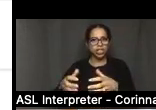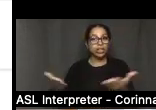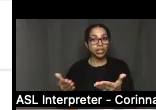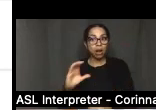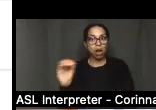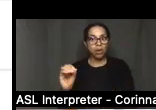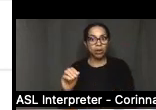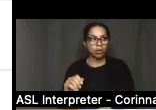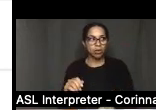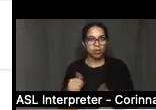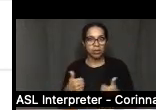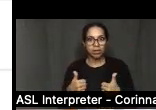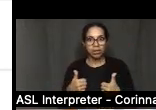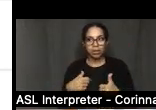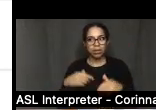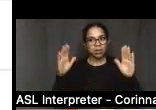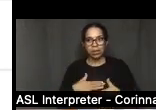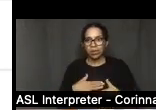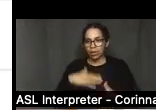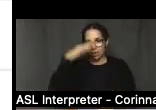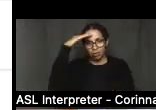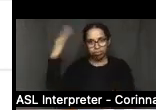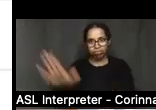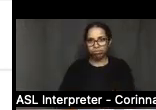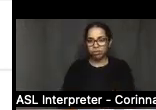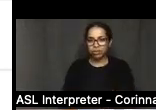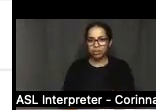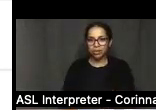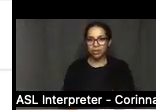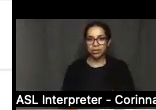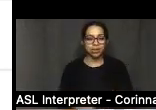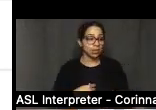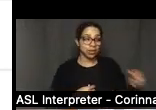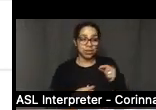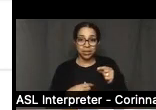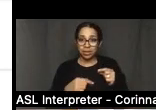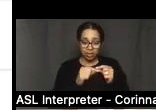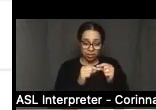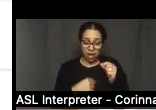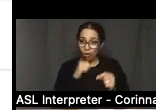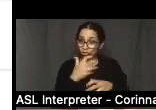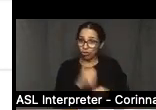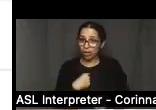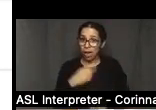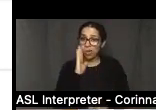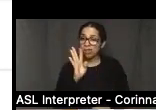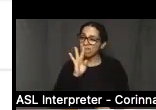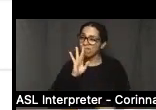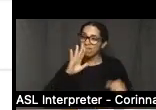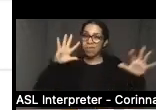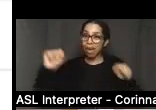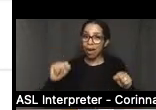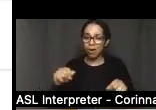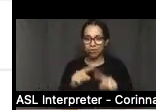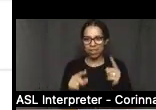Okay, I made it through that. Yeah. All right. I don't trust this, so I'm going to talk loud, but that means I don't think I'll be able to move